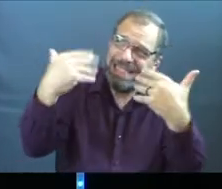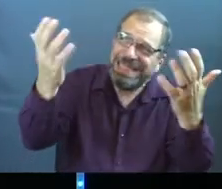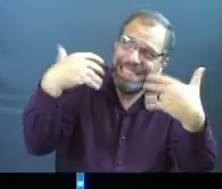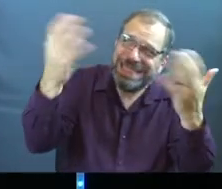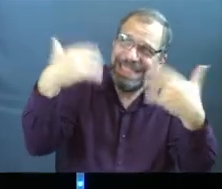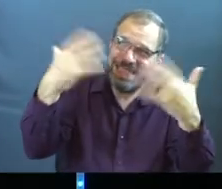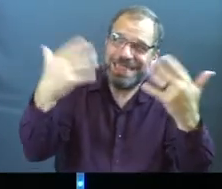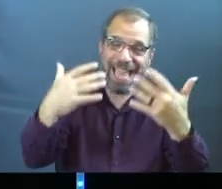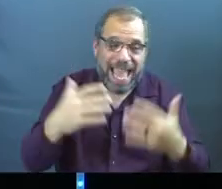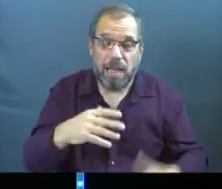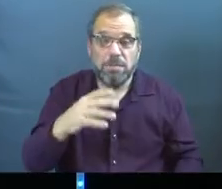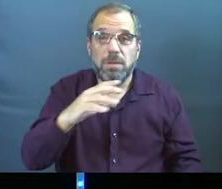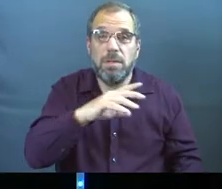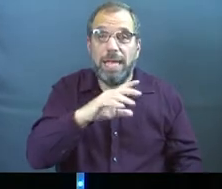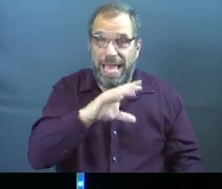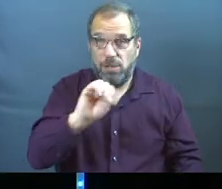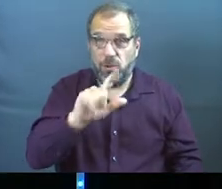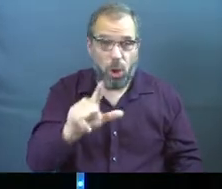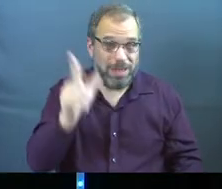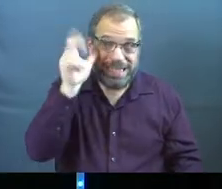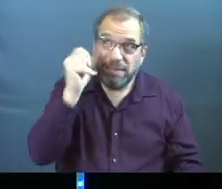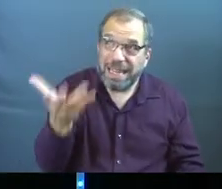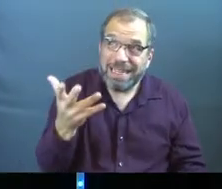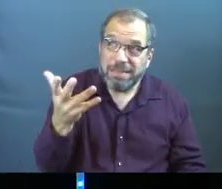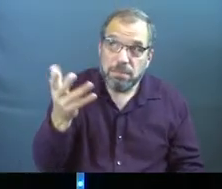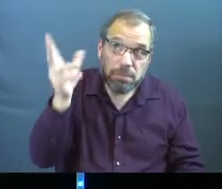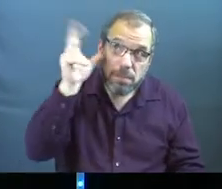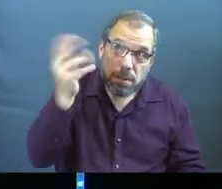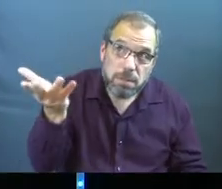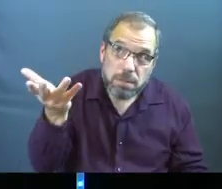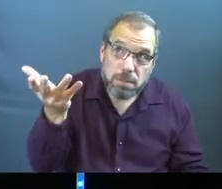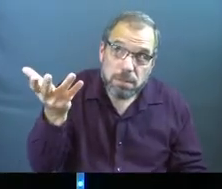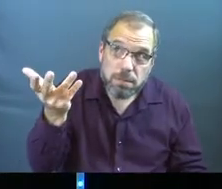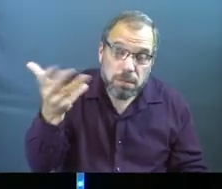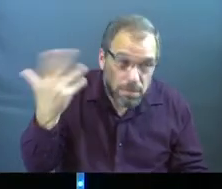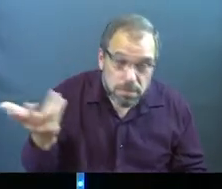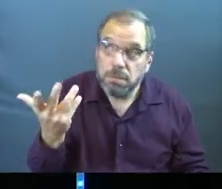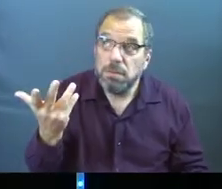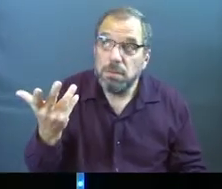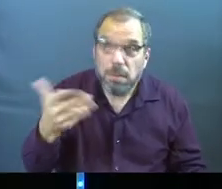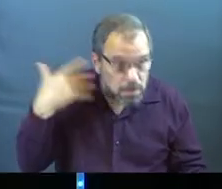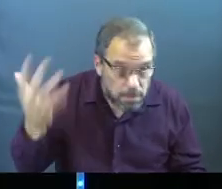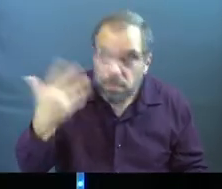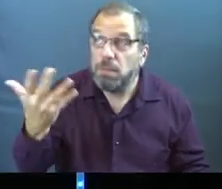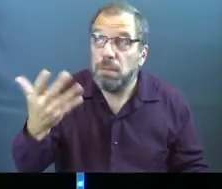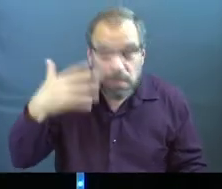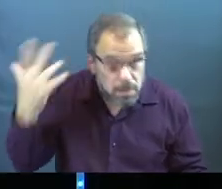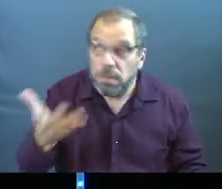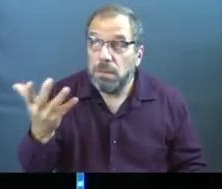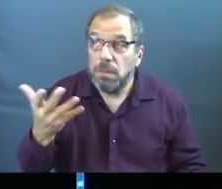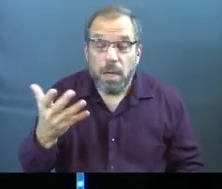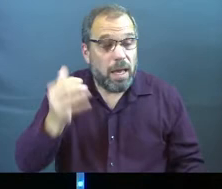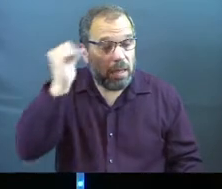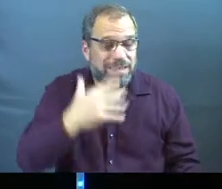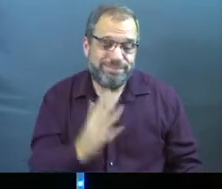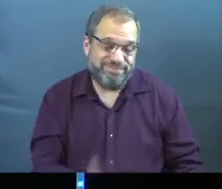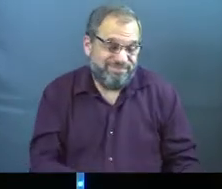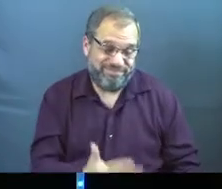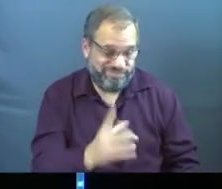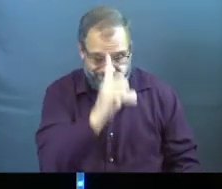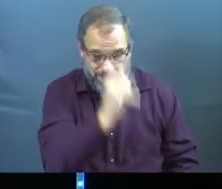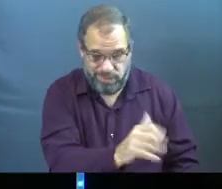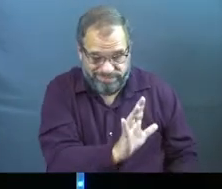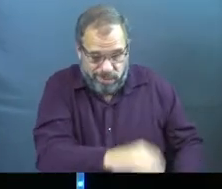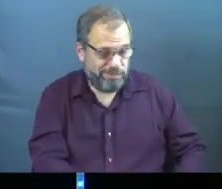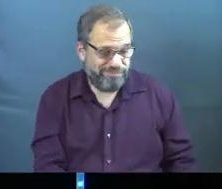to do. And he's getting nothing, right? Because again, the Lord's like, hey man, you've already stepped so far this way. It's like, you've chosen to do your own thing. That's